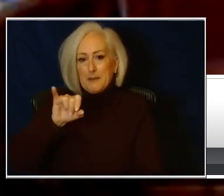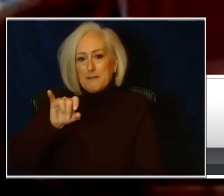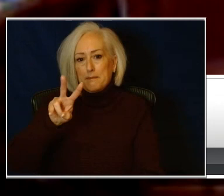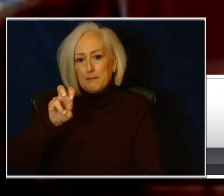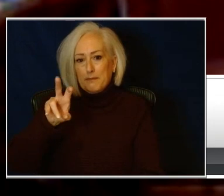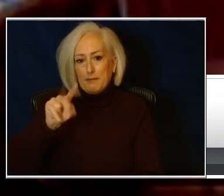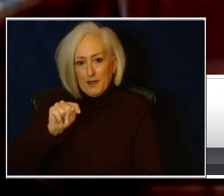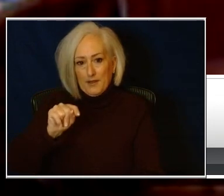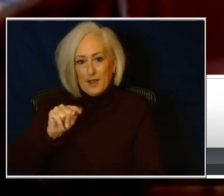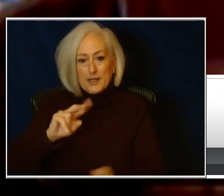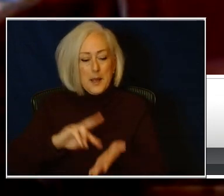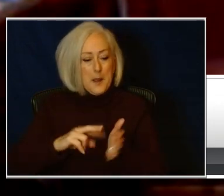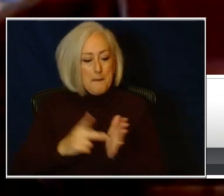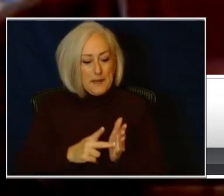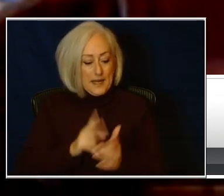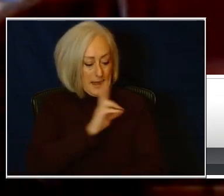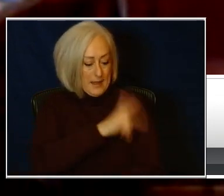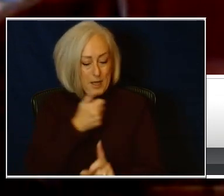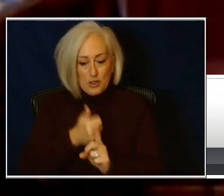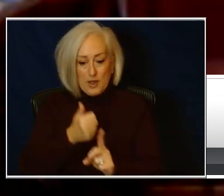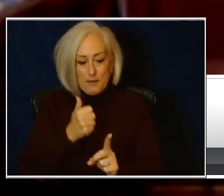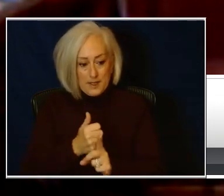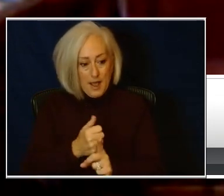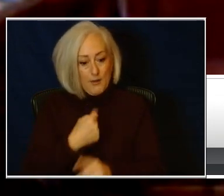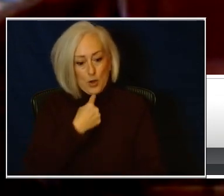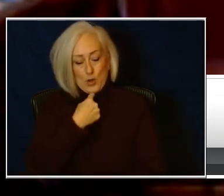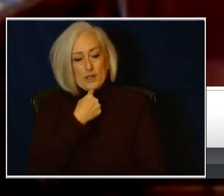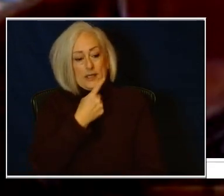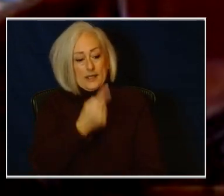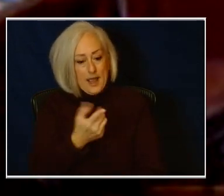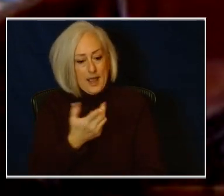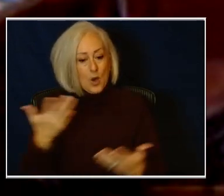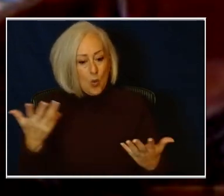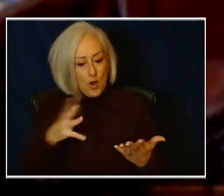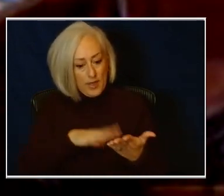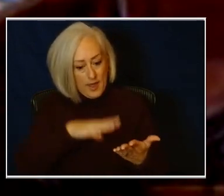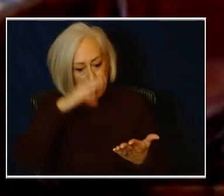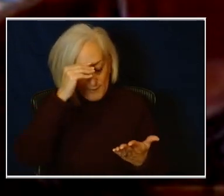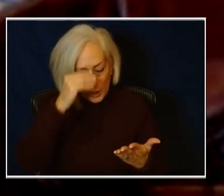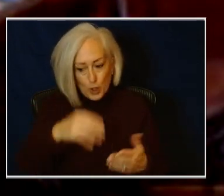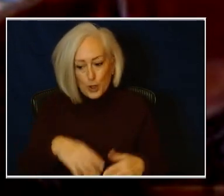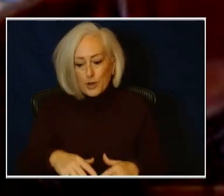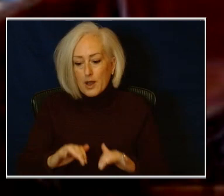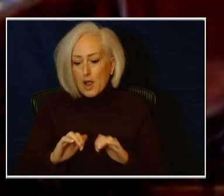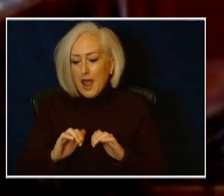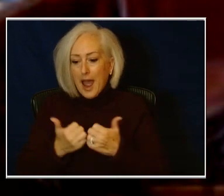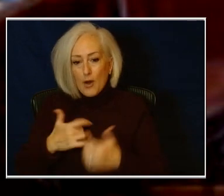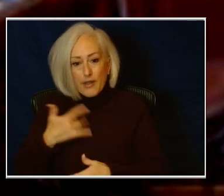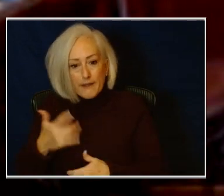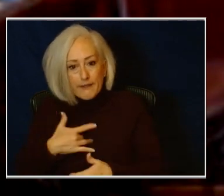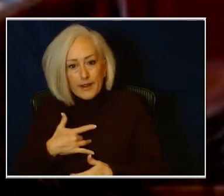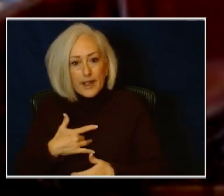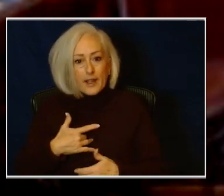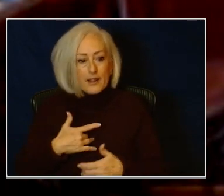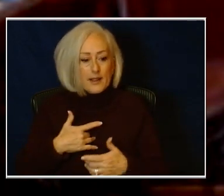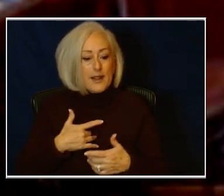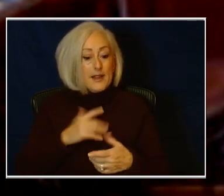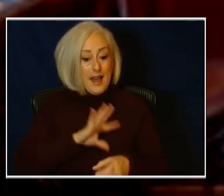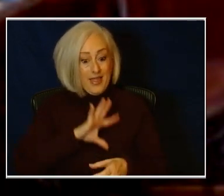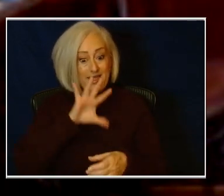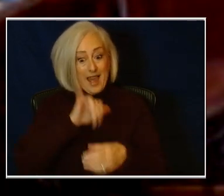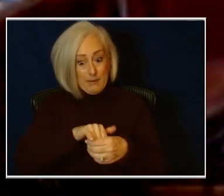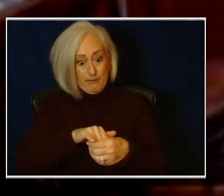their voices, their experience and insights and wisdom into the research decision-making process. And then when